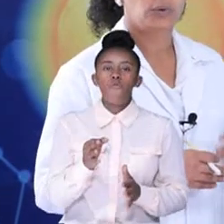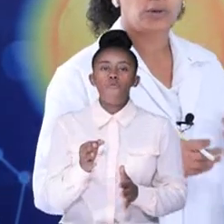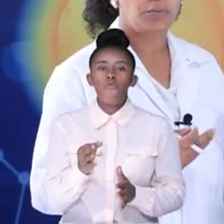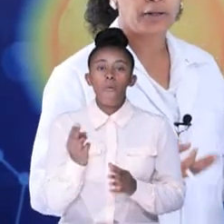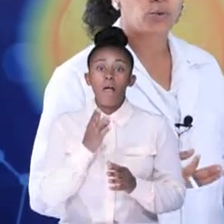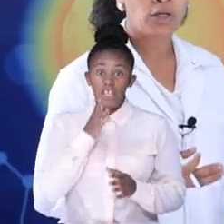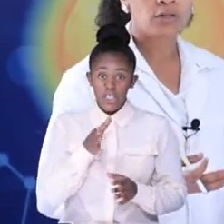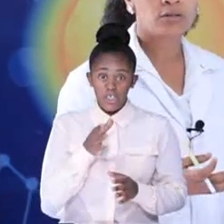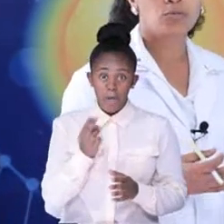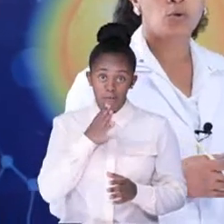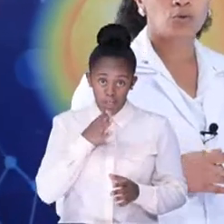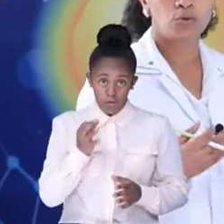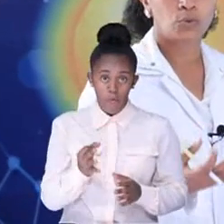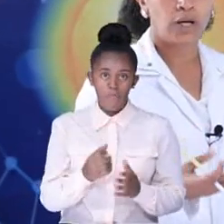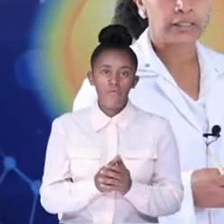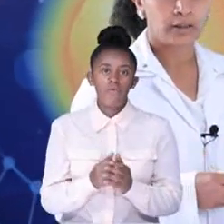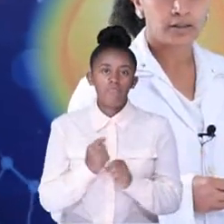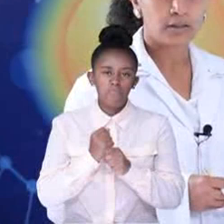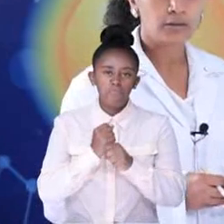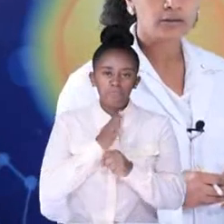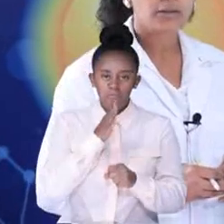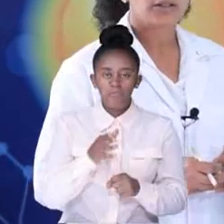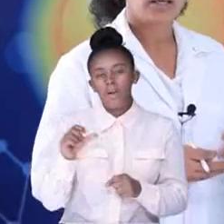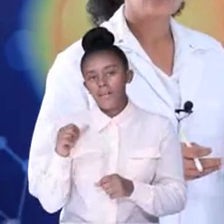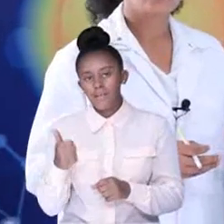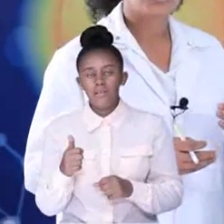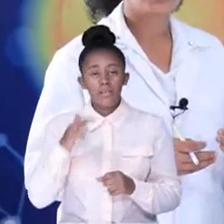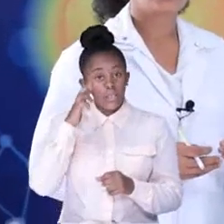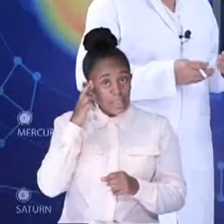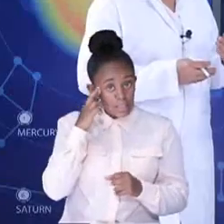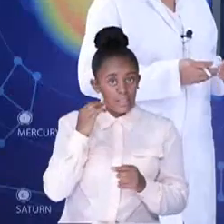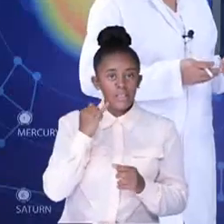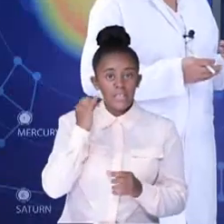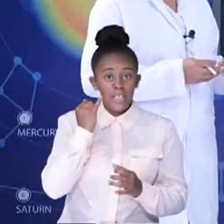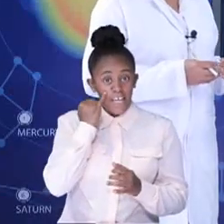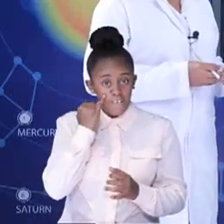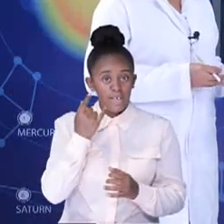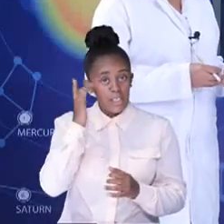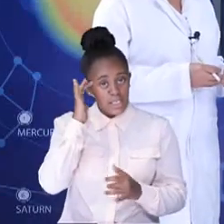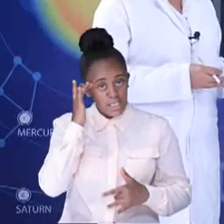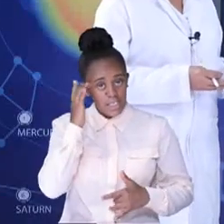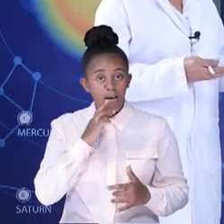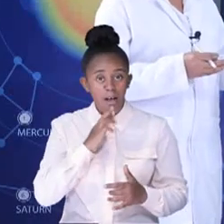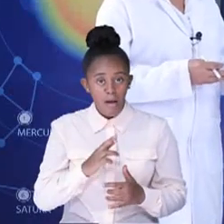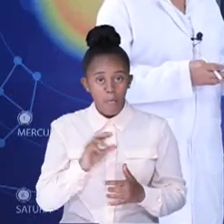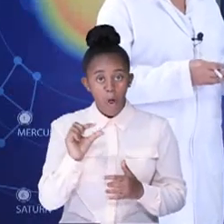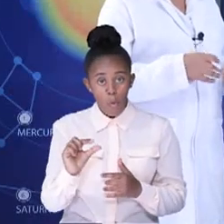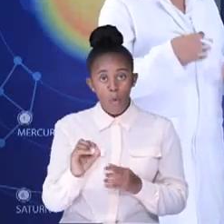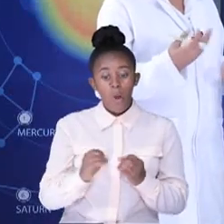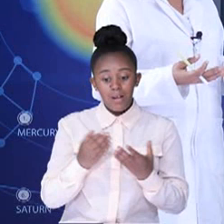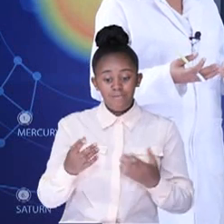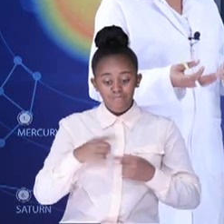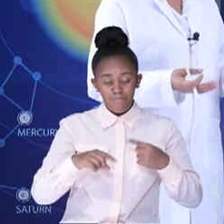to microorganism or due to other reason. If disease is caused by microorganism, we